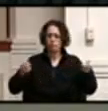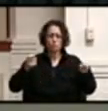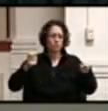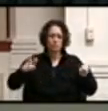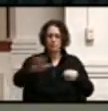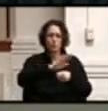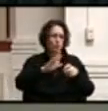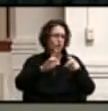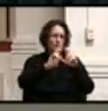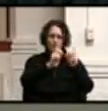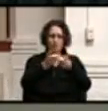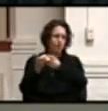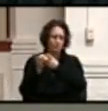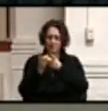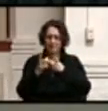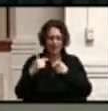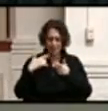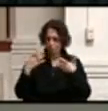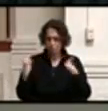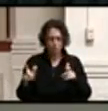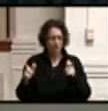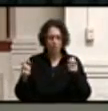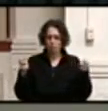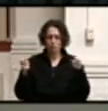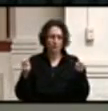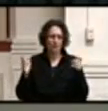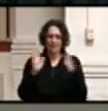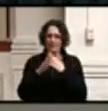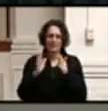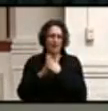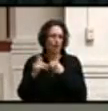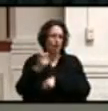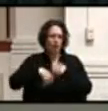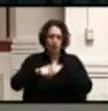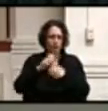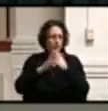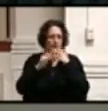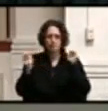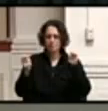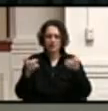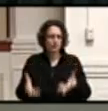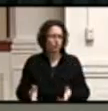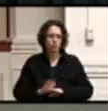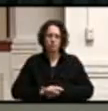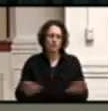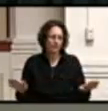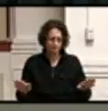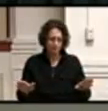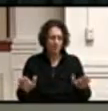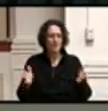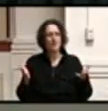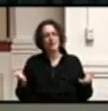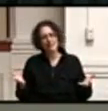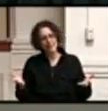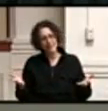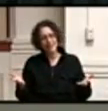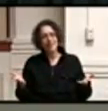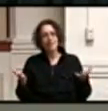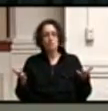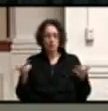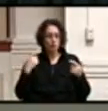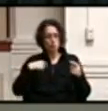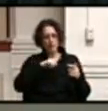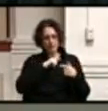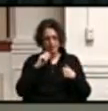town. But I think there are other issues, you know, besides just along with the salaries of